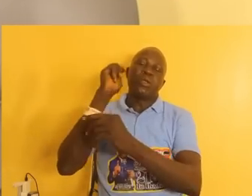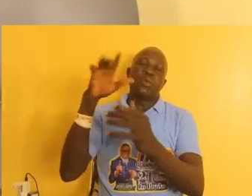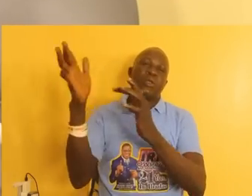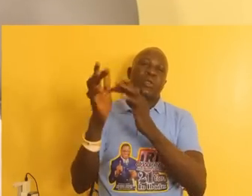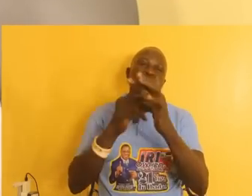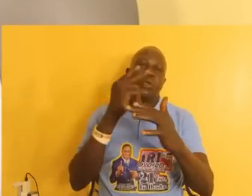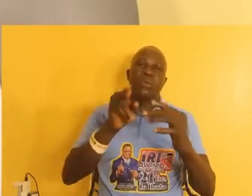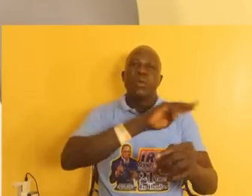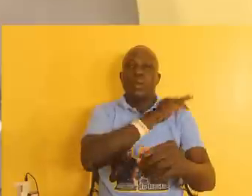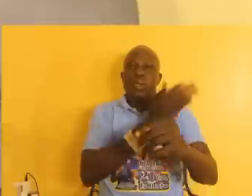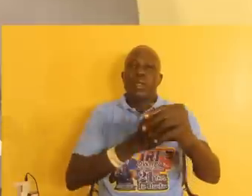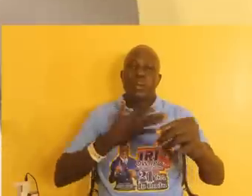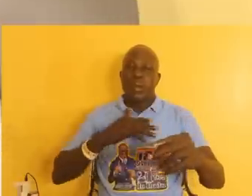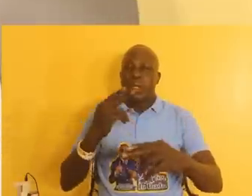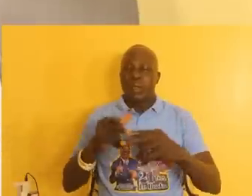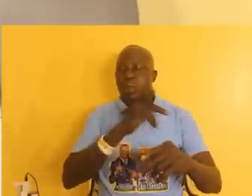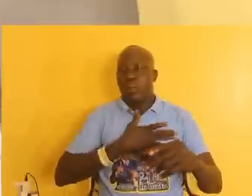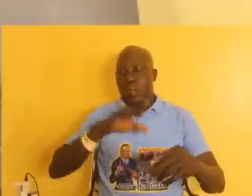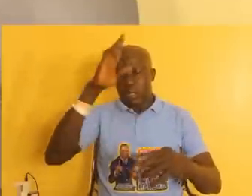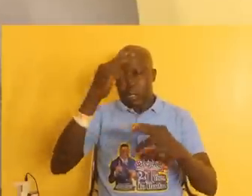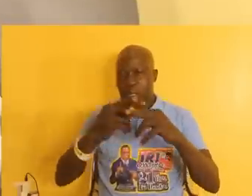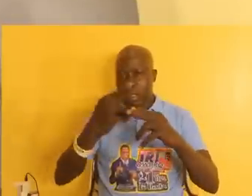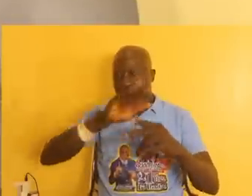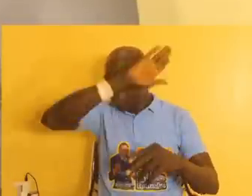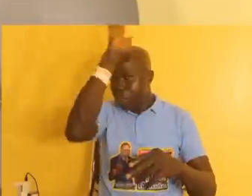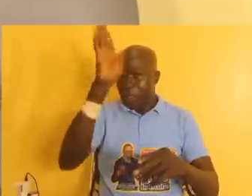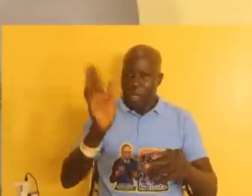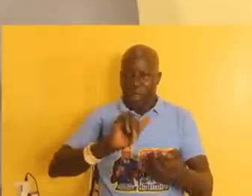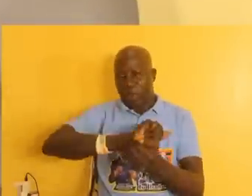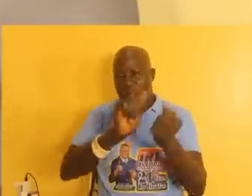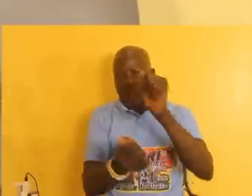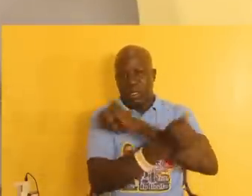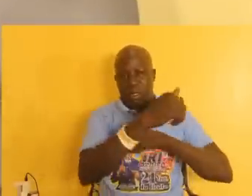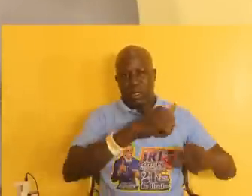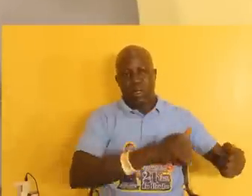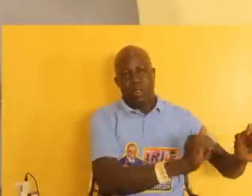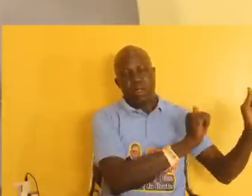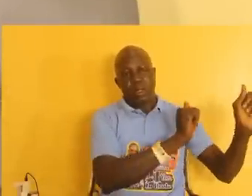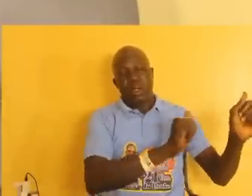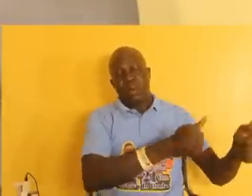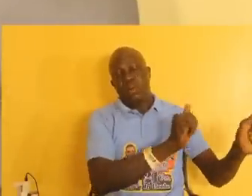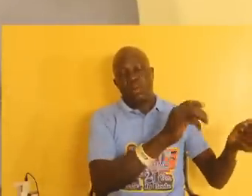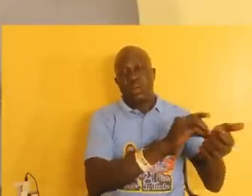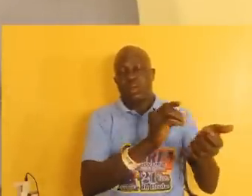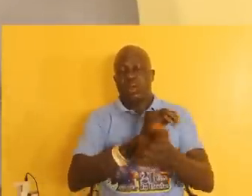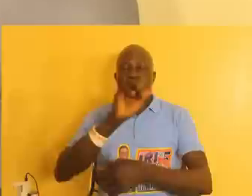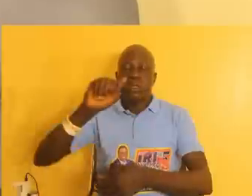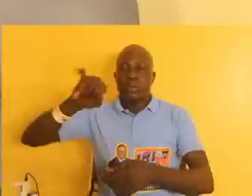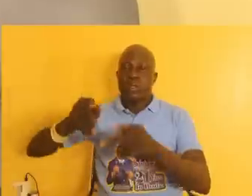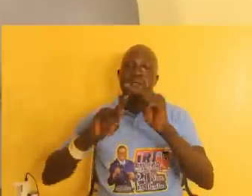Amen. Jesus, mighty name, Allah. My name never changed. He's apostle. Dr. FMO Mustafa